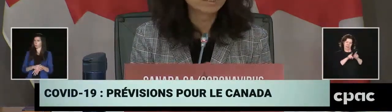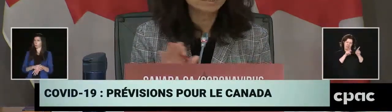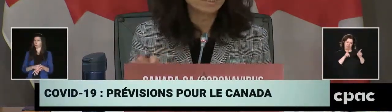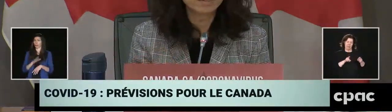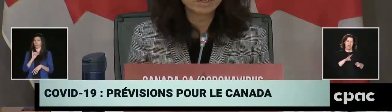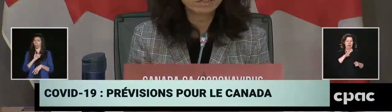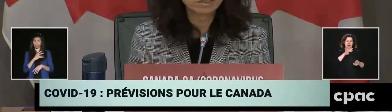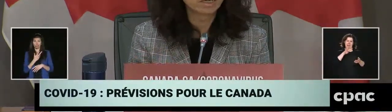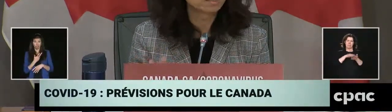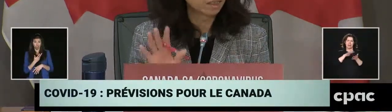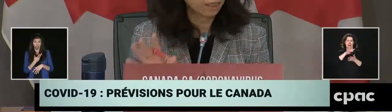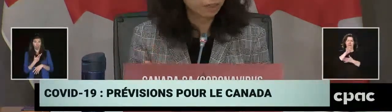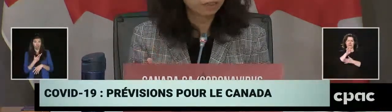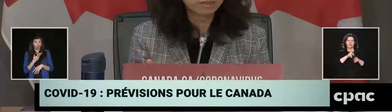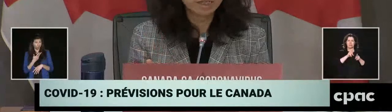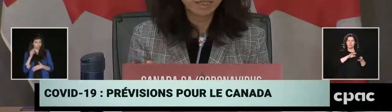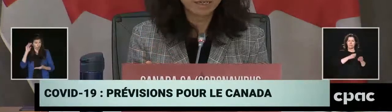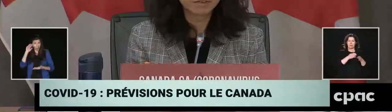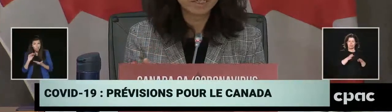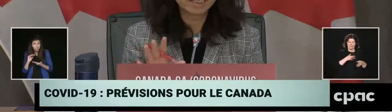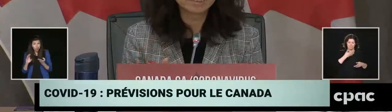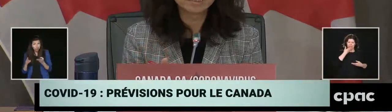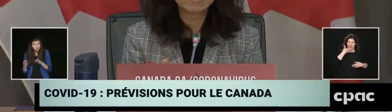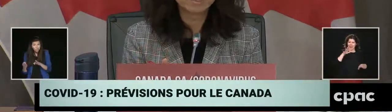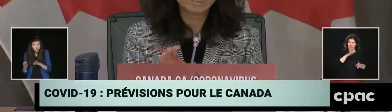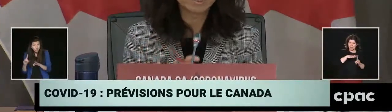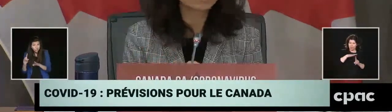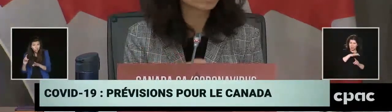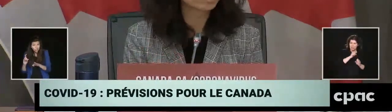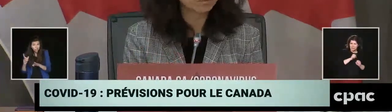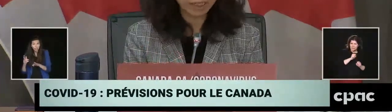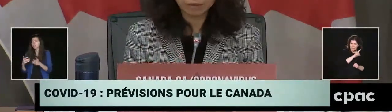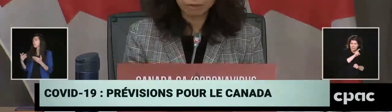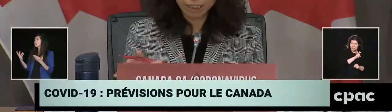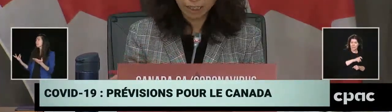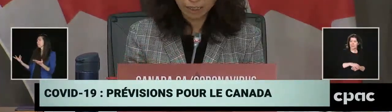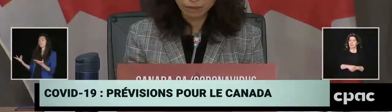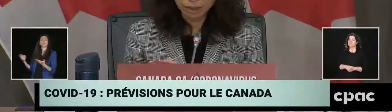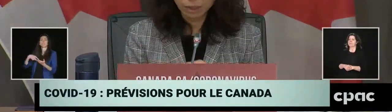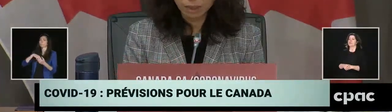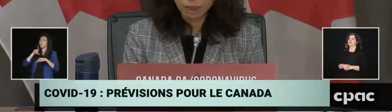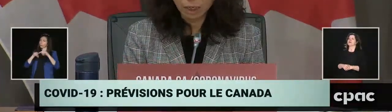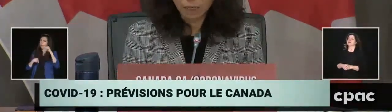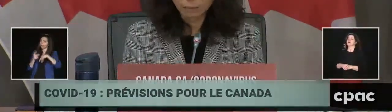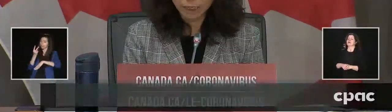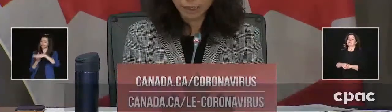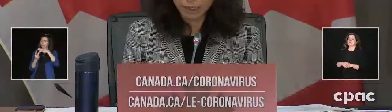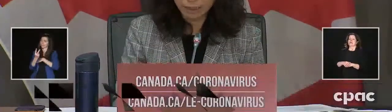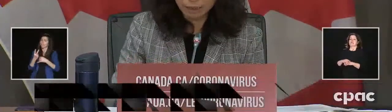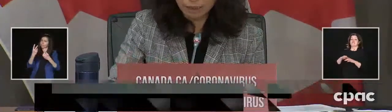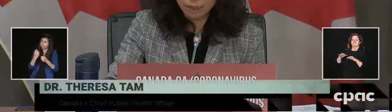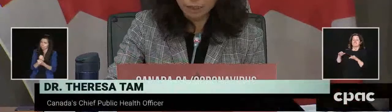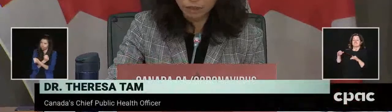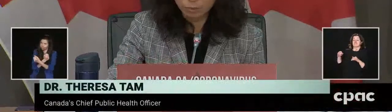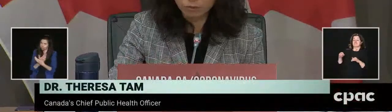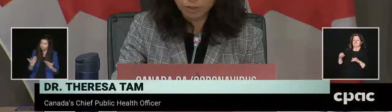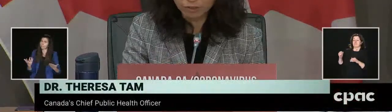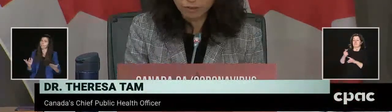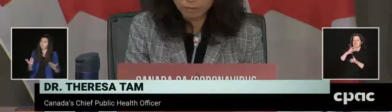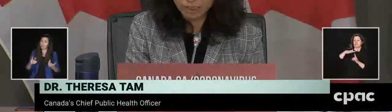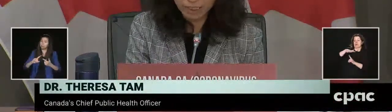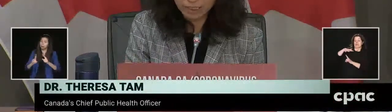Again, all of these scenarios are scenarios, and they're very sensitive to the action that we have right now. I think